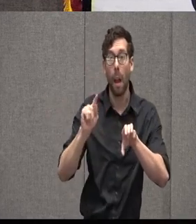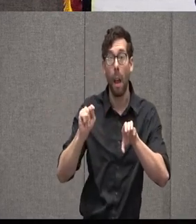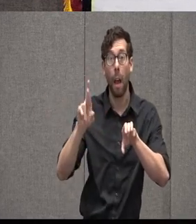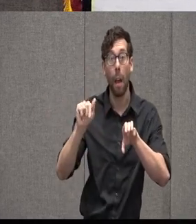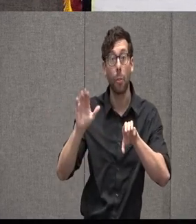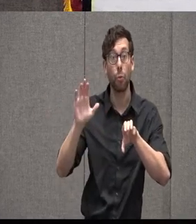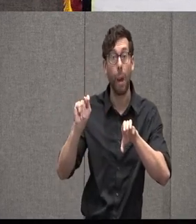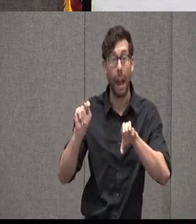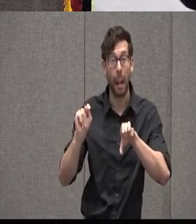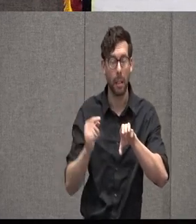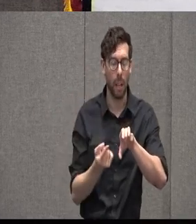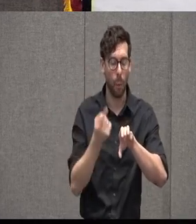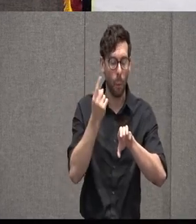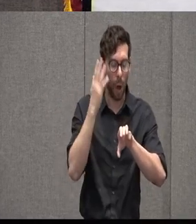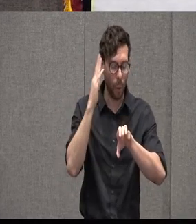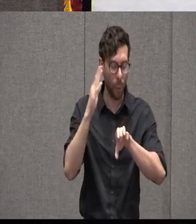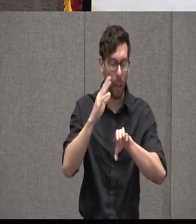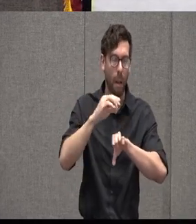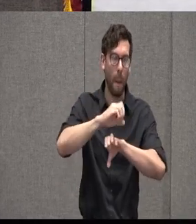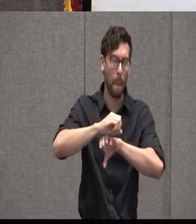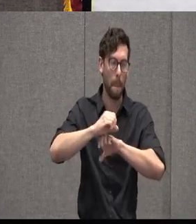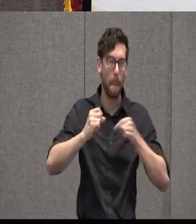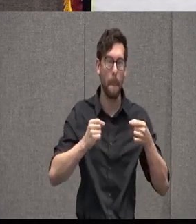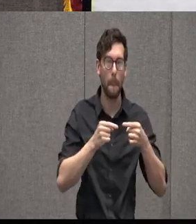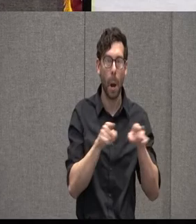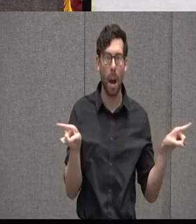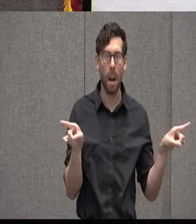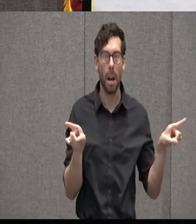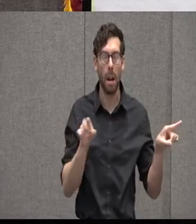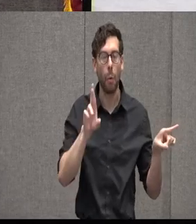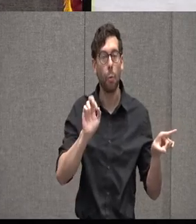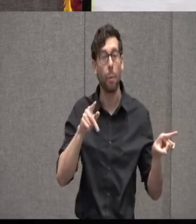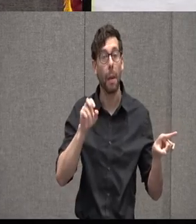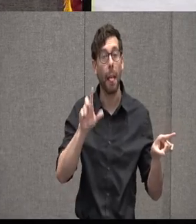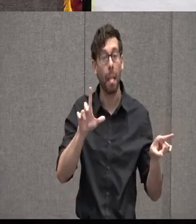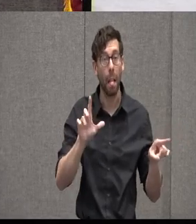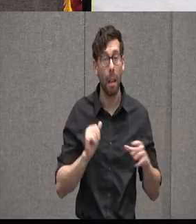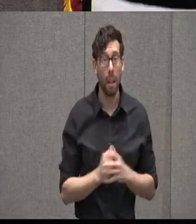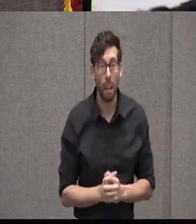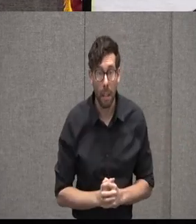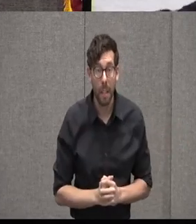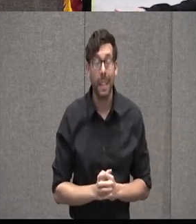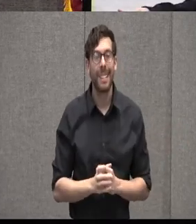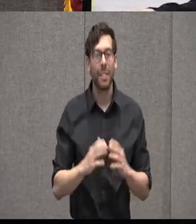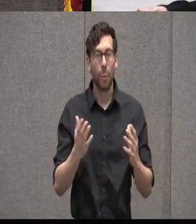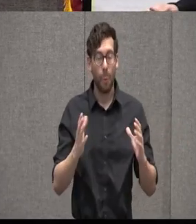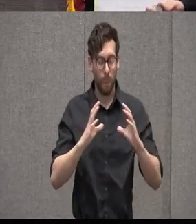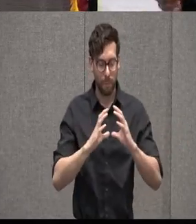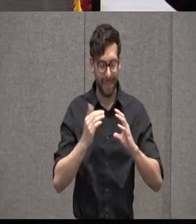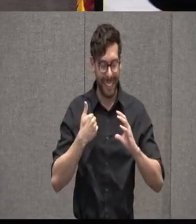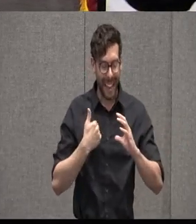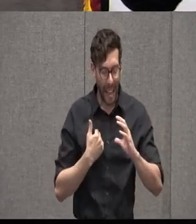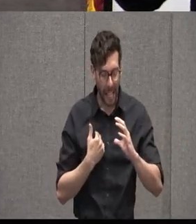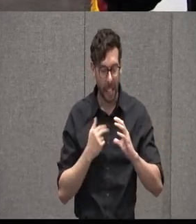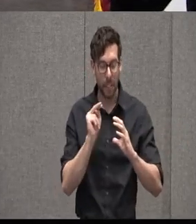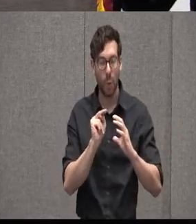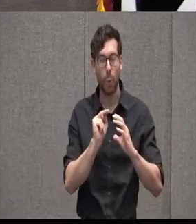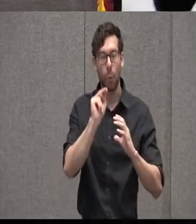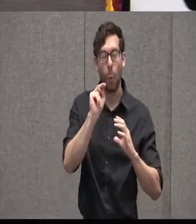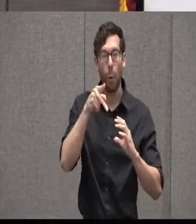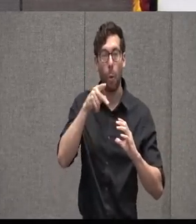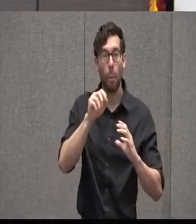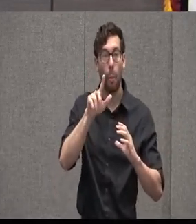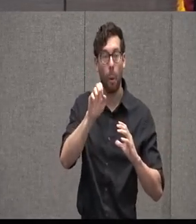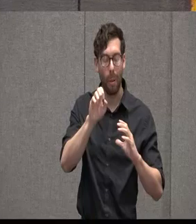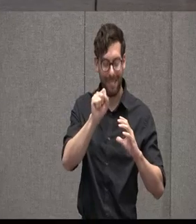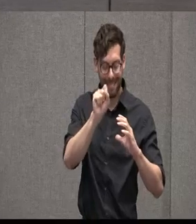pole and a south pole. And the Earth is like a magnet. It has a north pole and a south pole. But it's not as